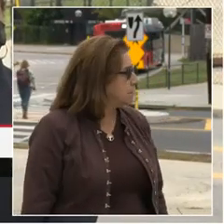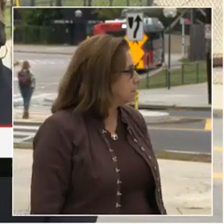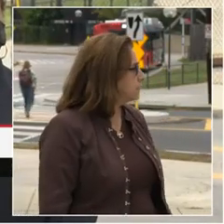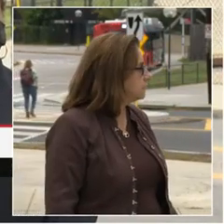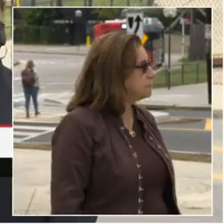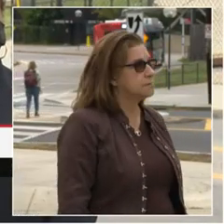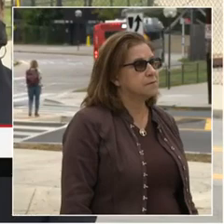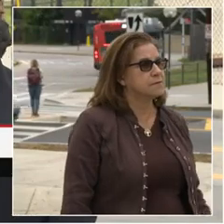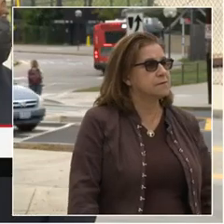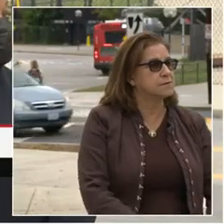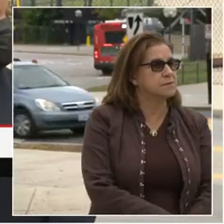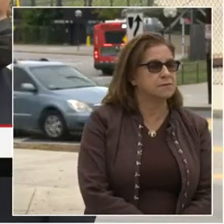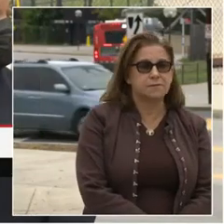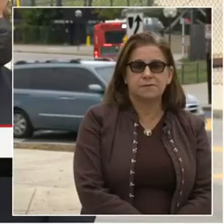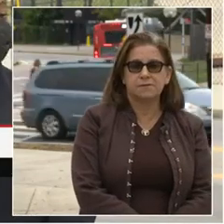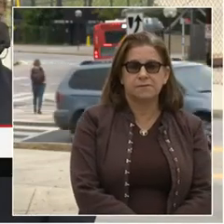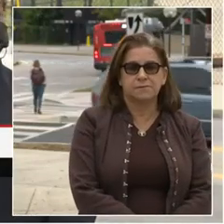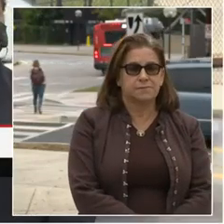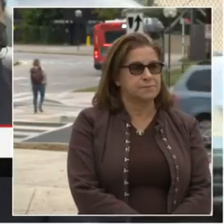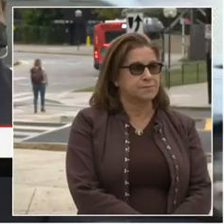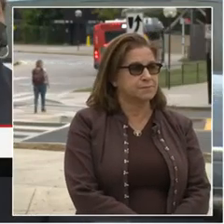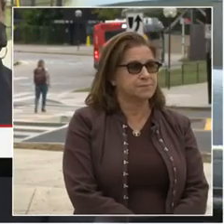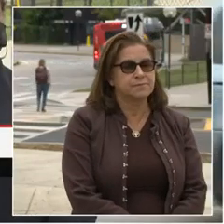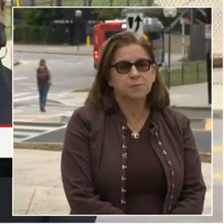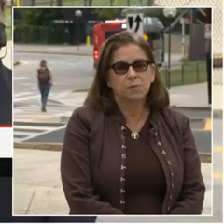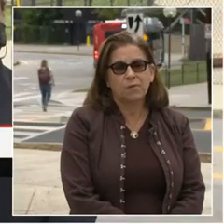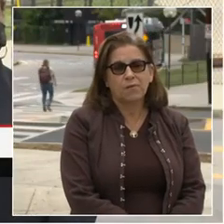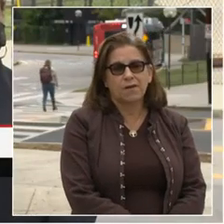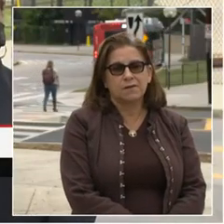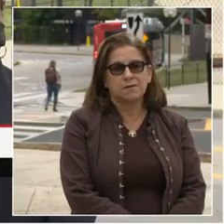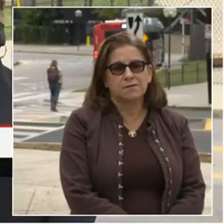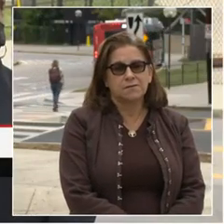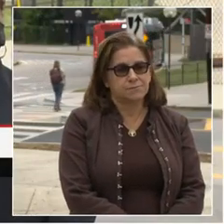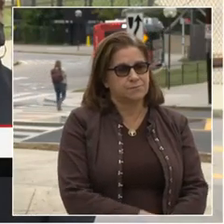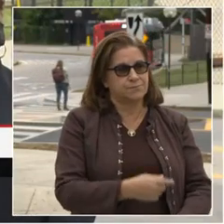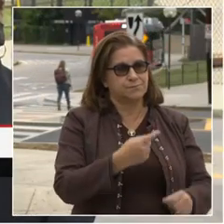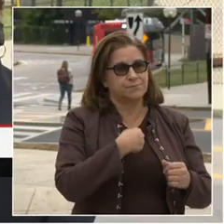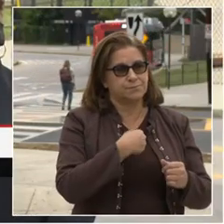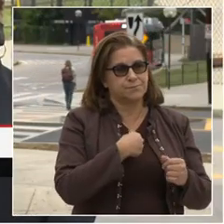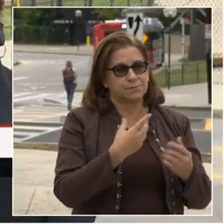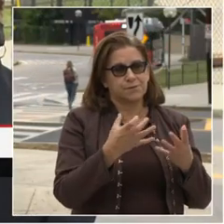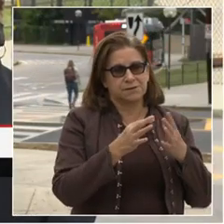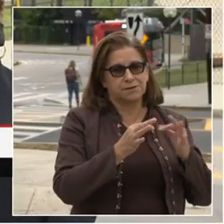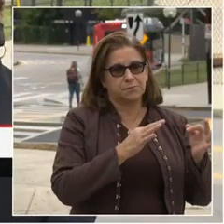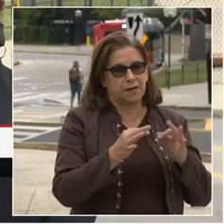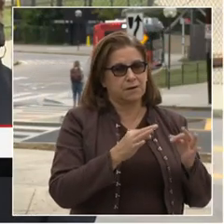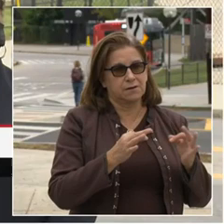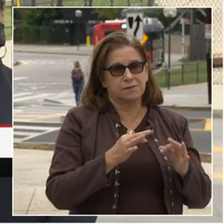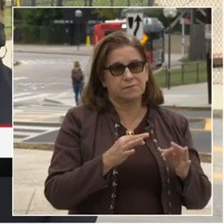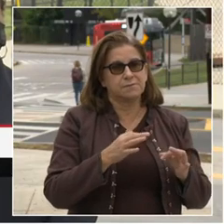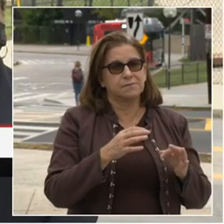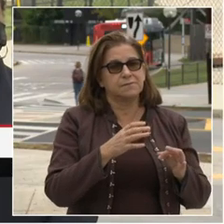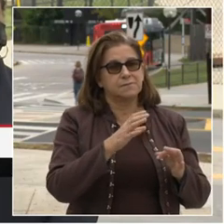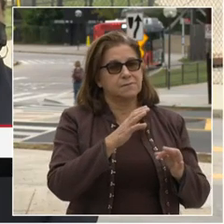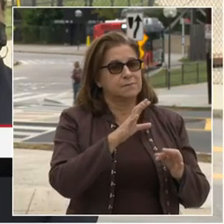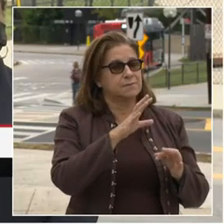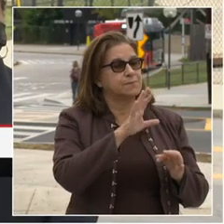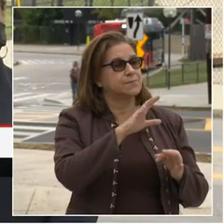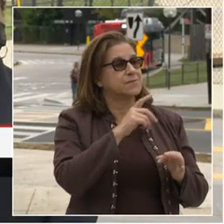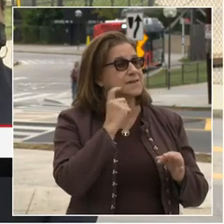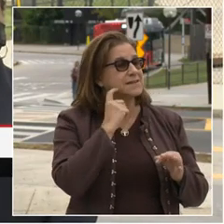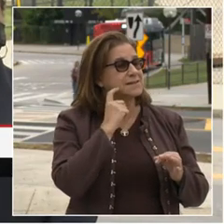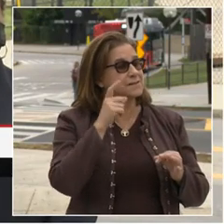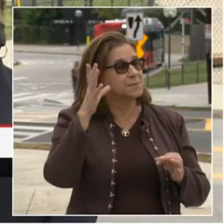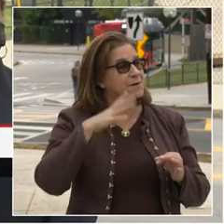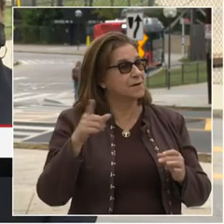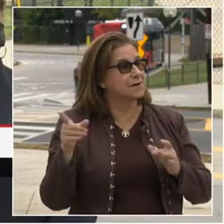Commissioner Holmes, and what he is describing is there is nothing else in comparison with the traffic calming